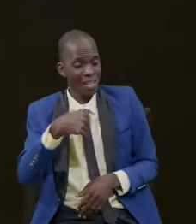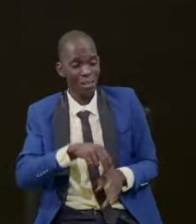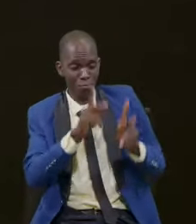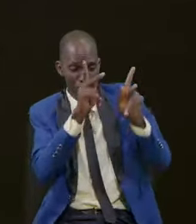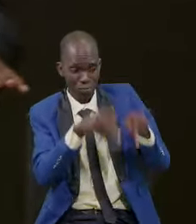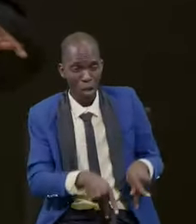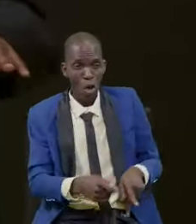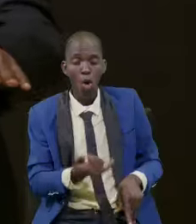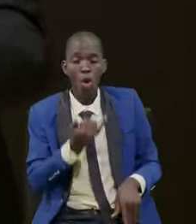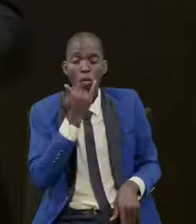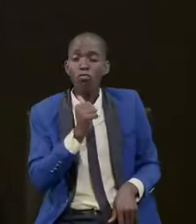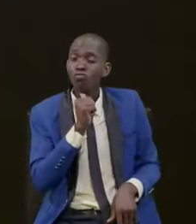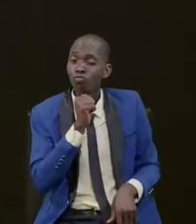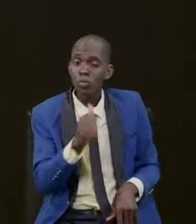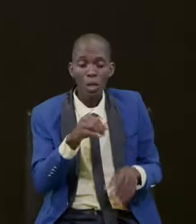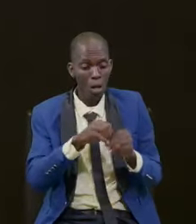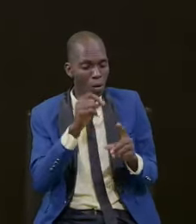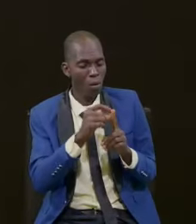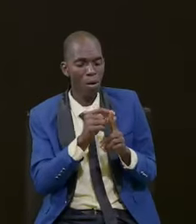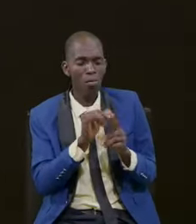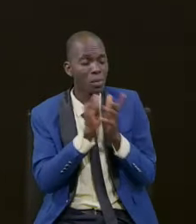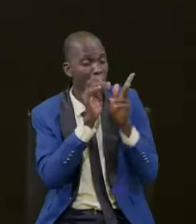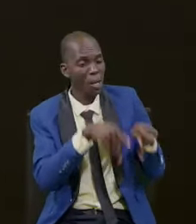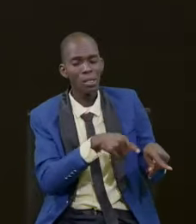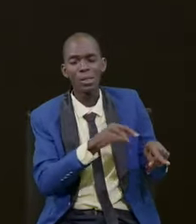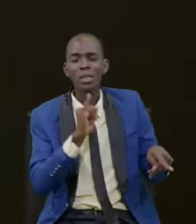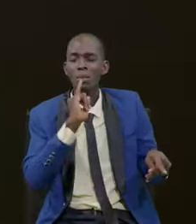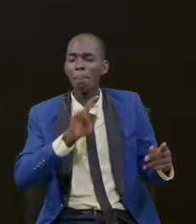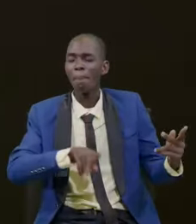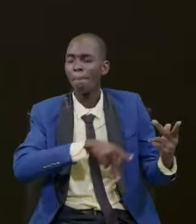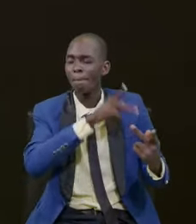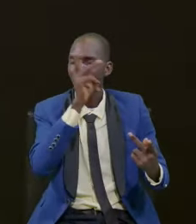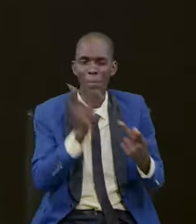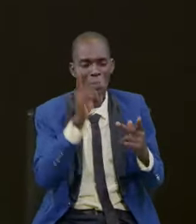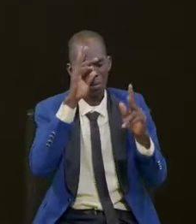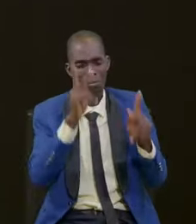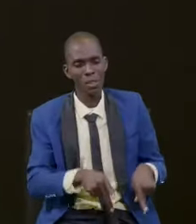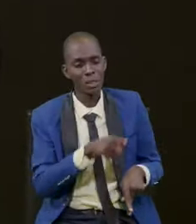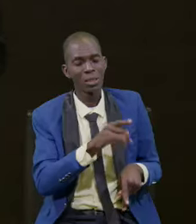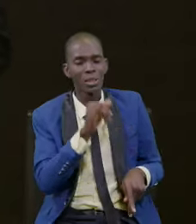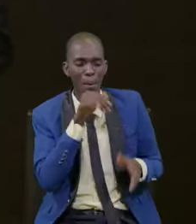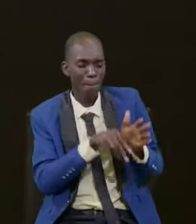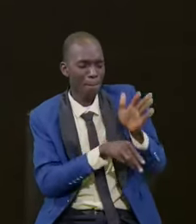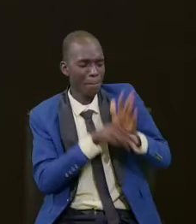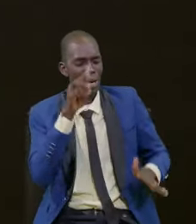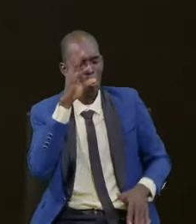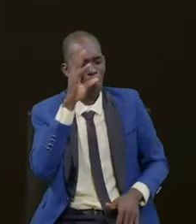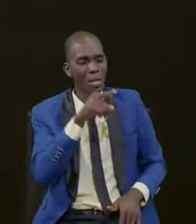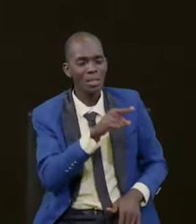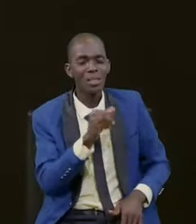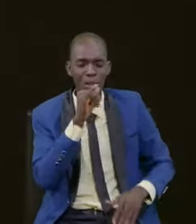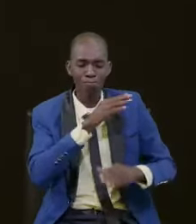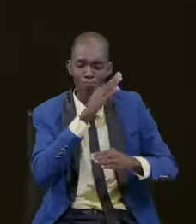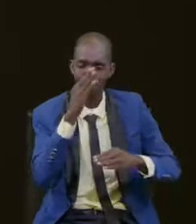in word, the same is a perfect man, is a matured man, is a complete